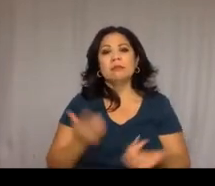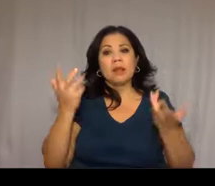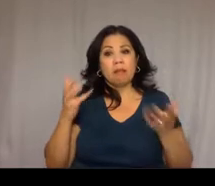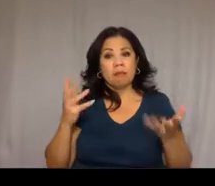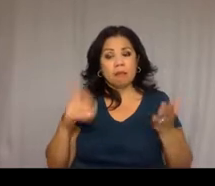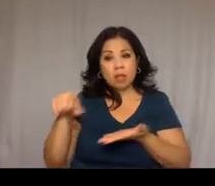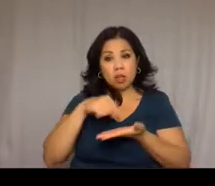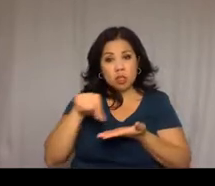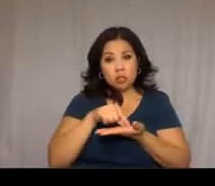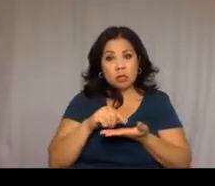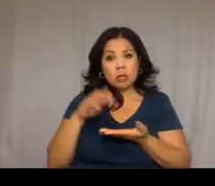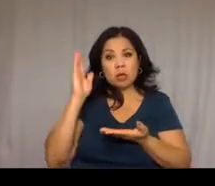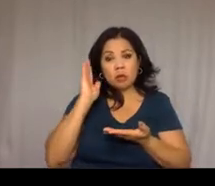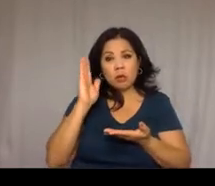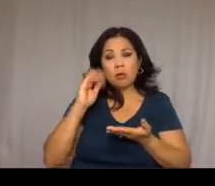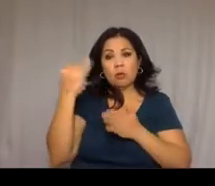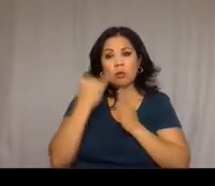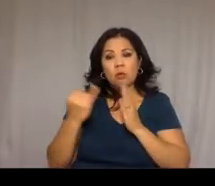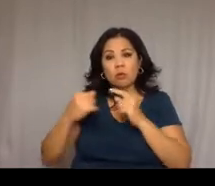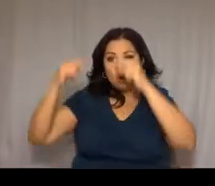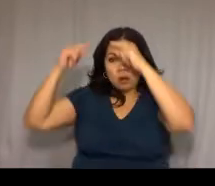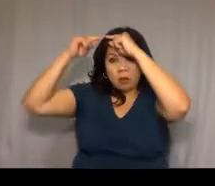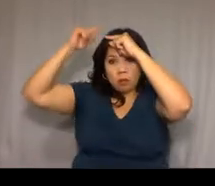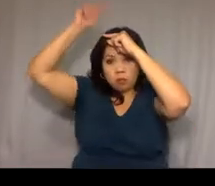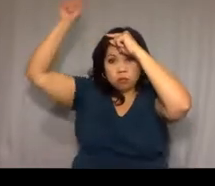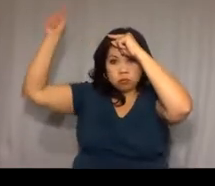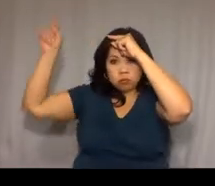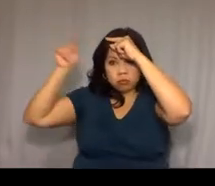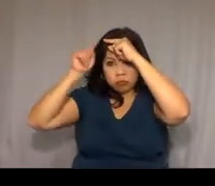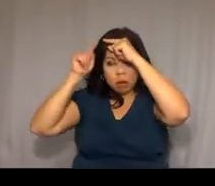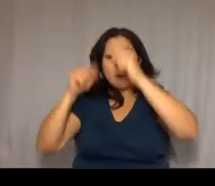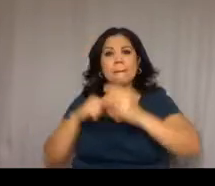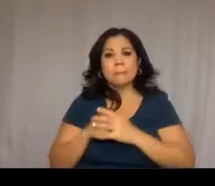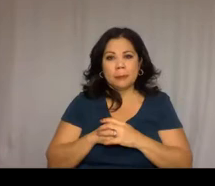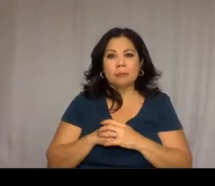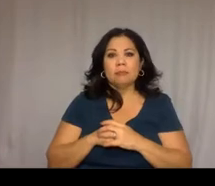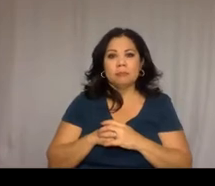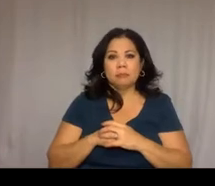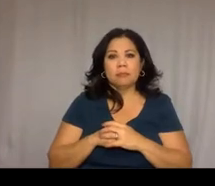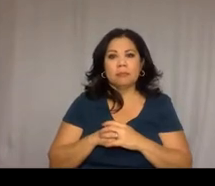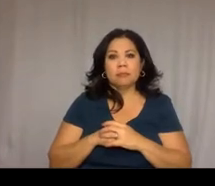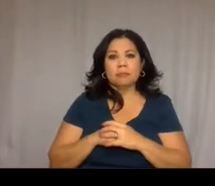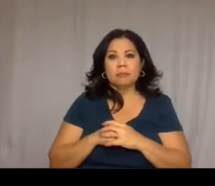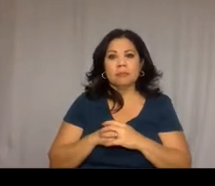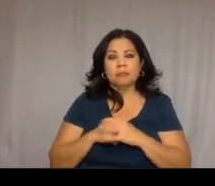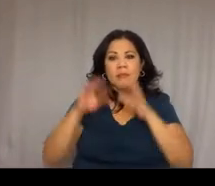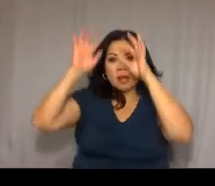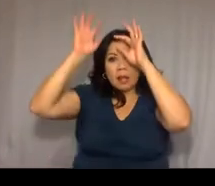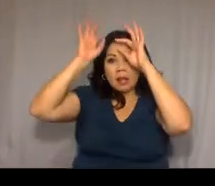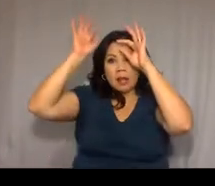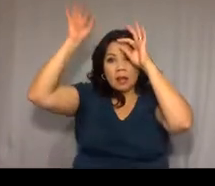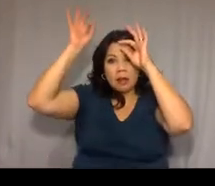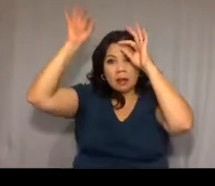down, you're going to write your thought bubble up here, write your little thought cloud, and connect the thought cloud by some